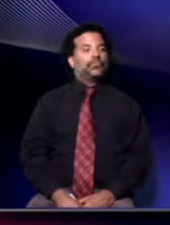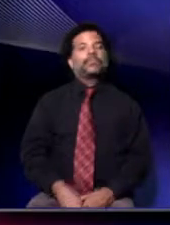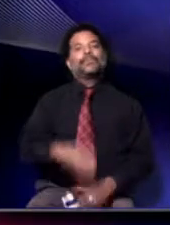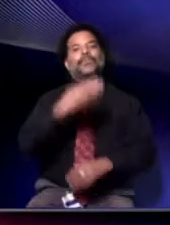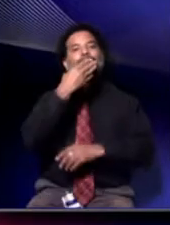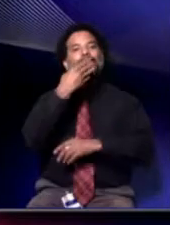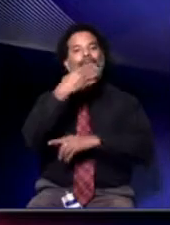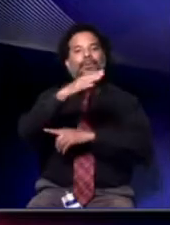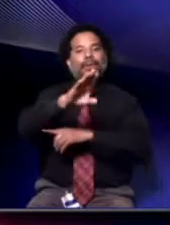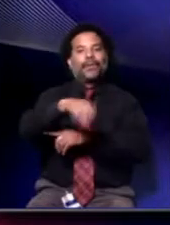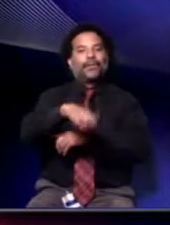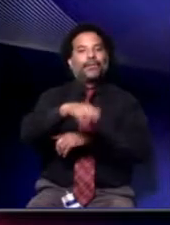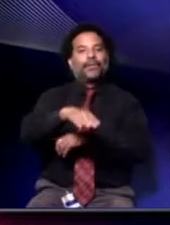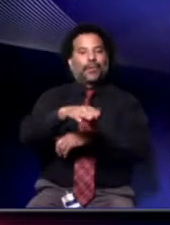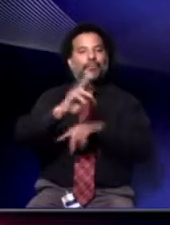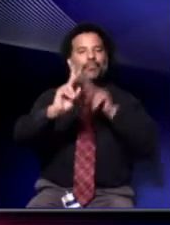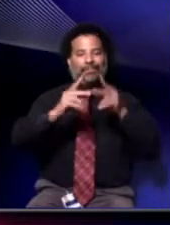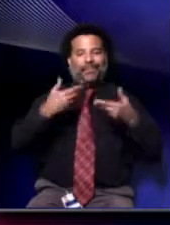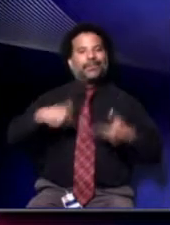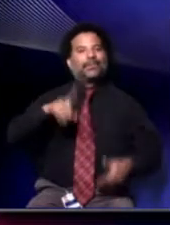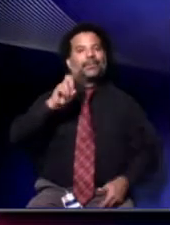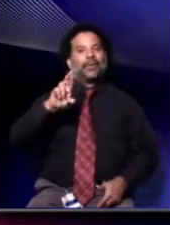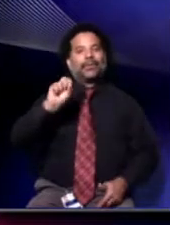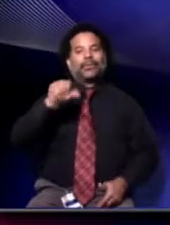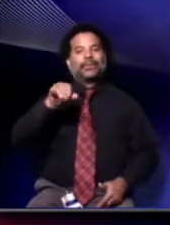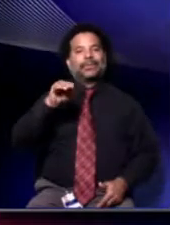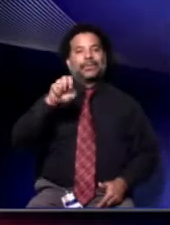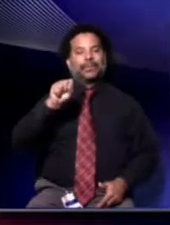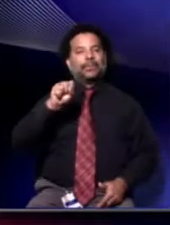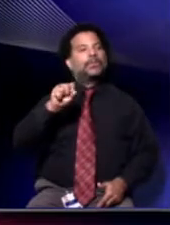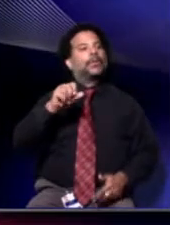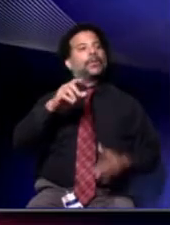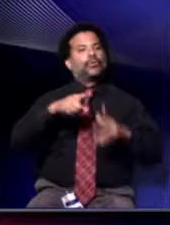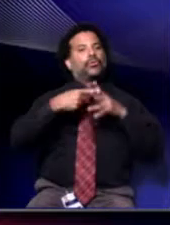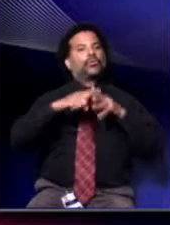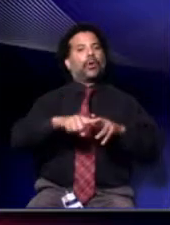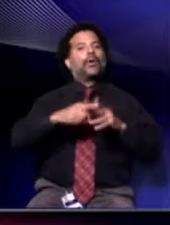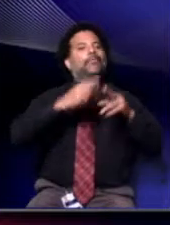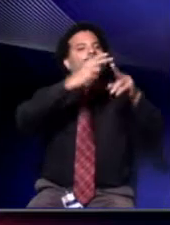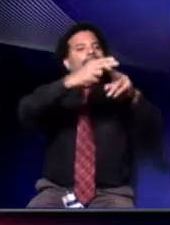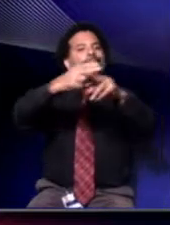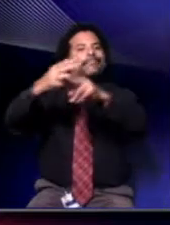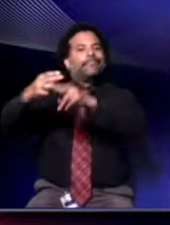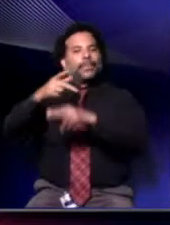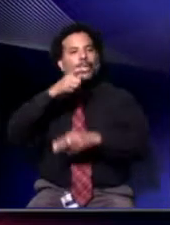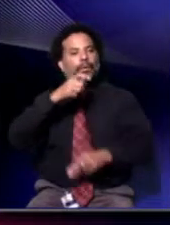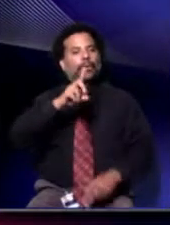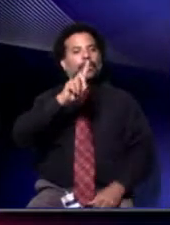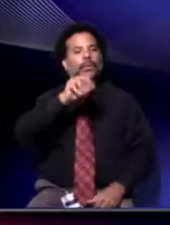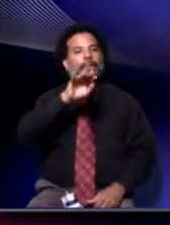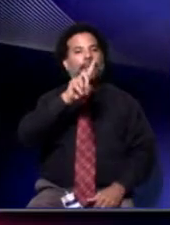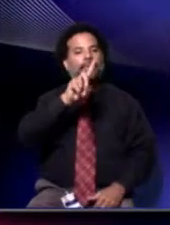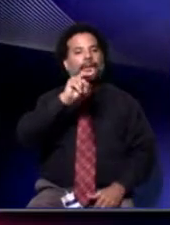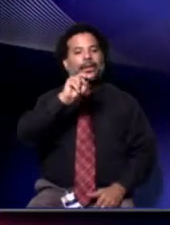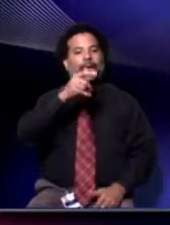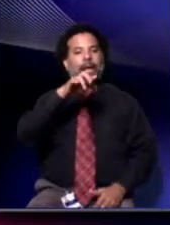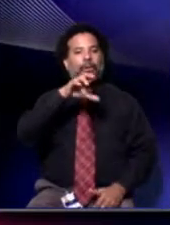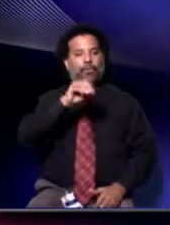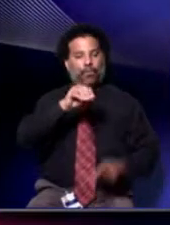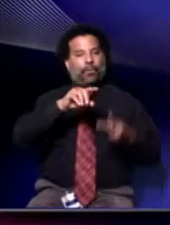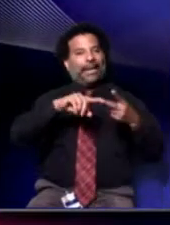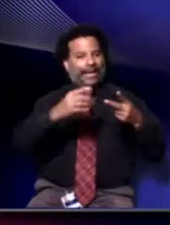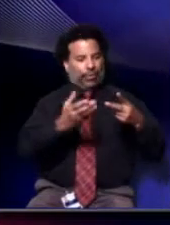Good afternoon, everybody. We're going to go ahead and get started. Can we please have a roll call? David Nigro.